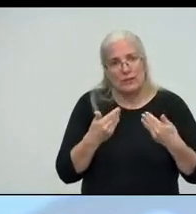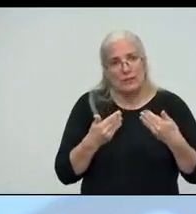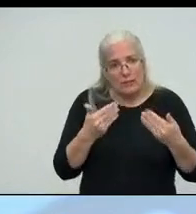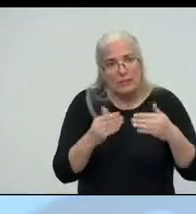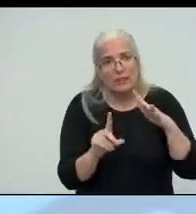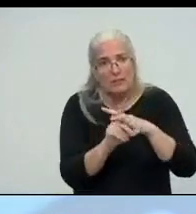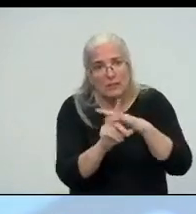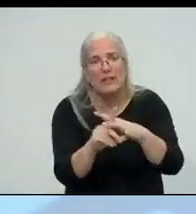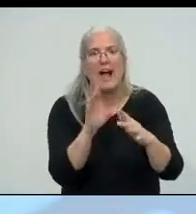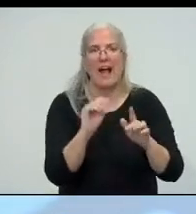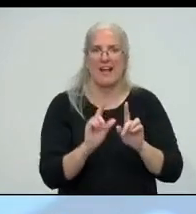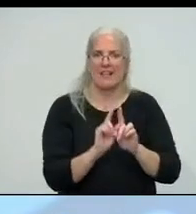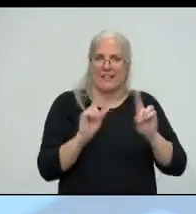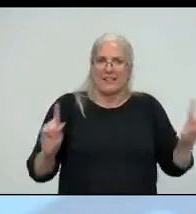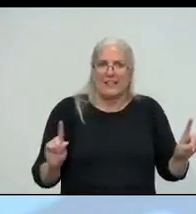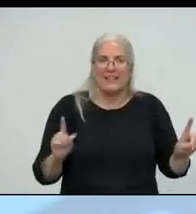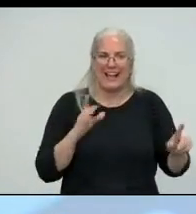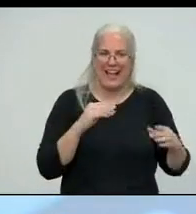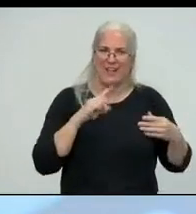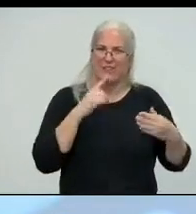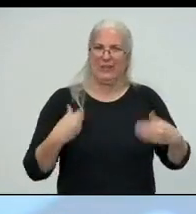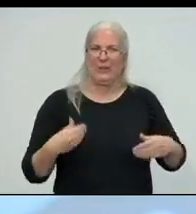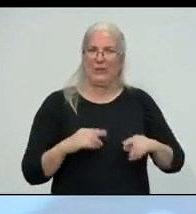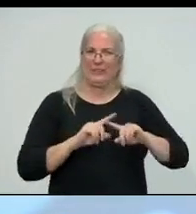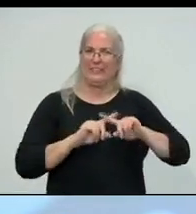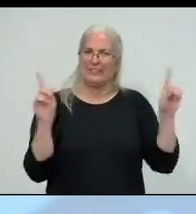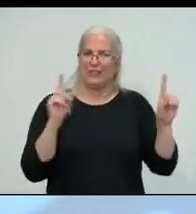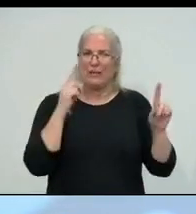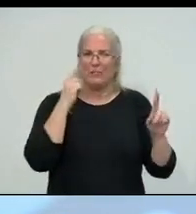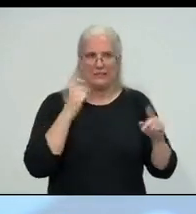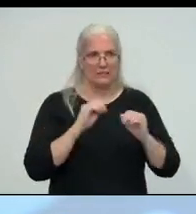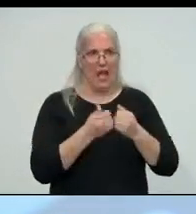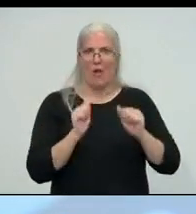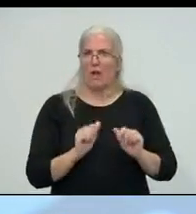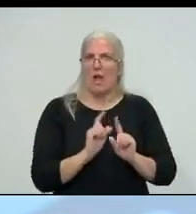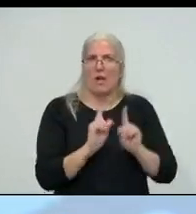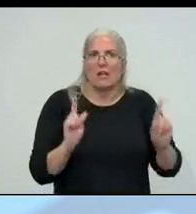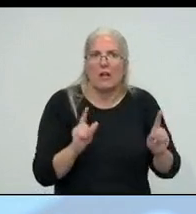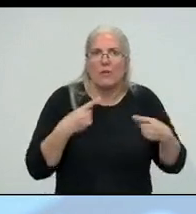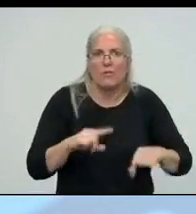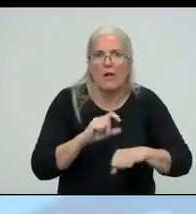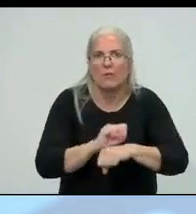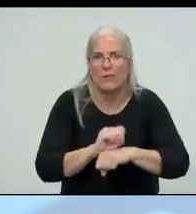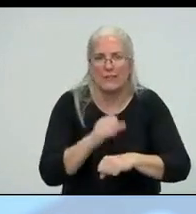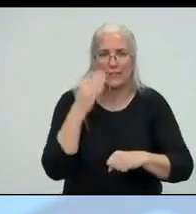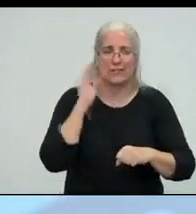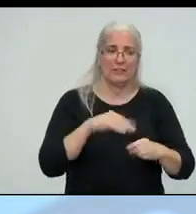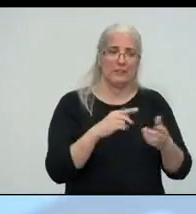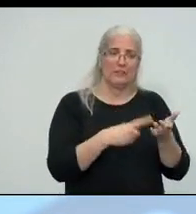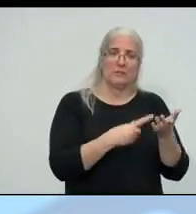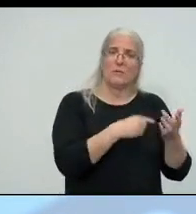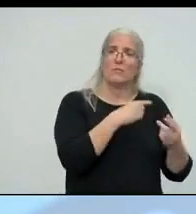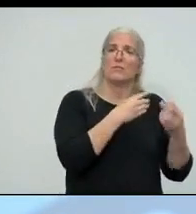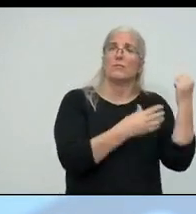different. Mm-hmm. We also know that history of poverty, structural